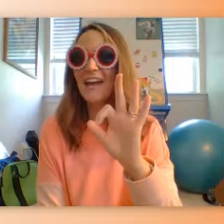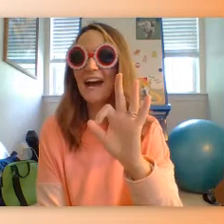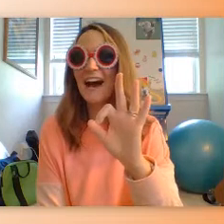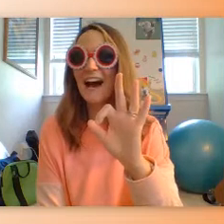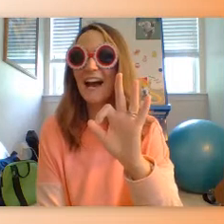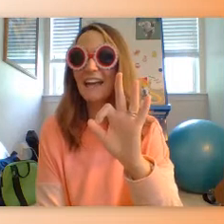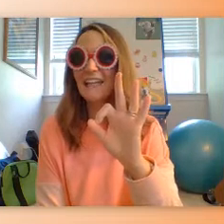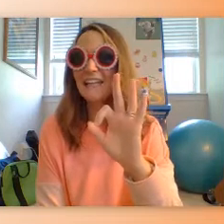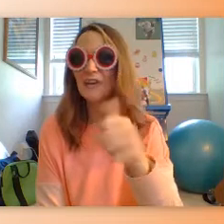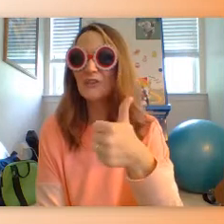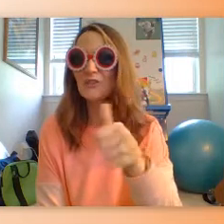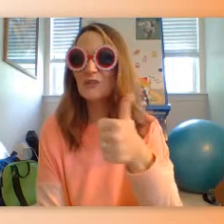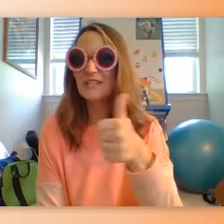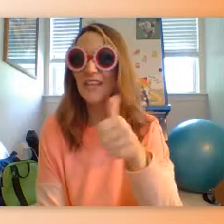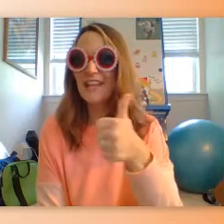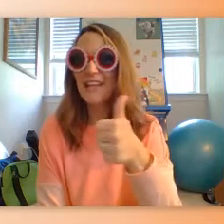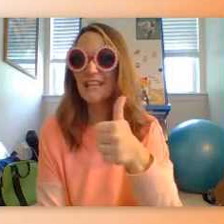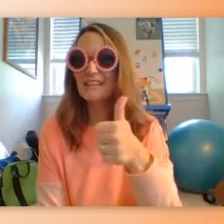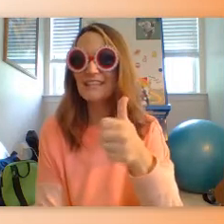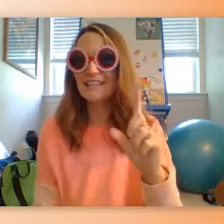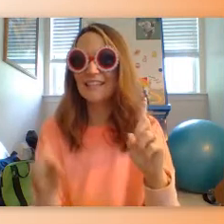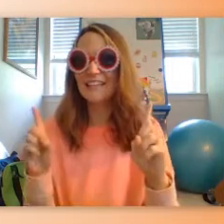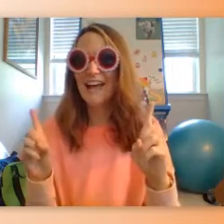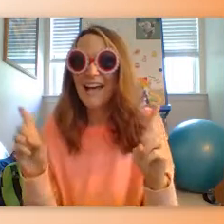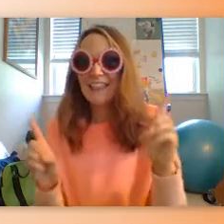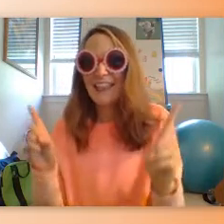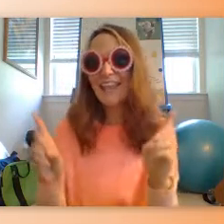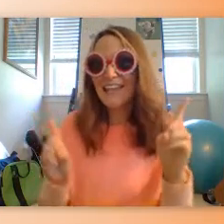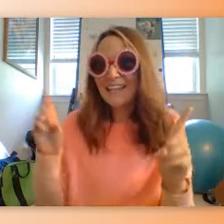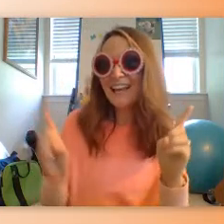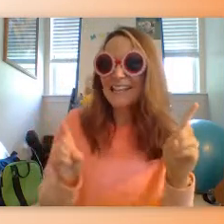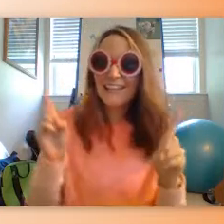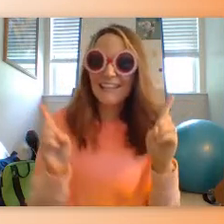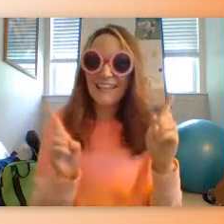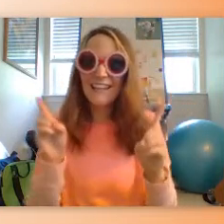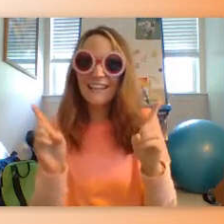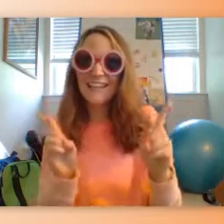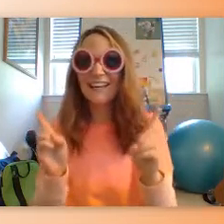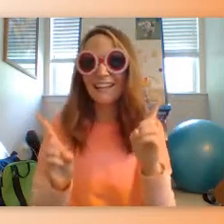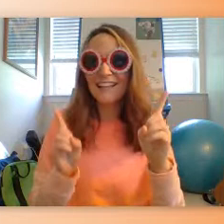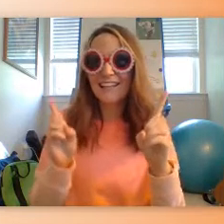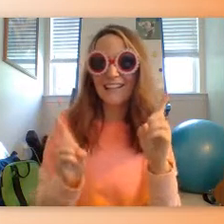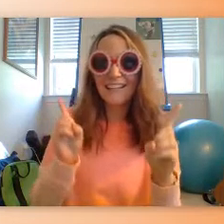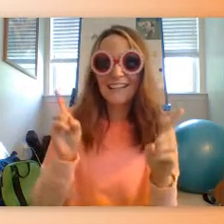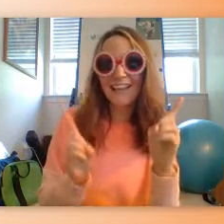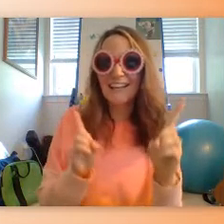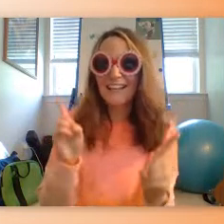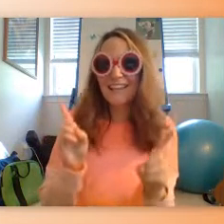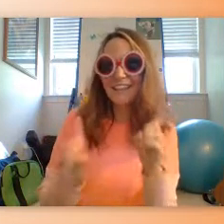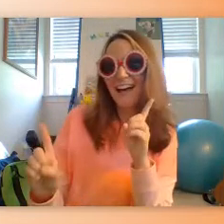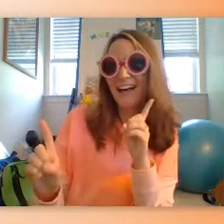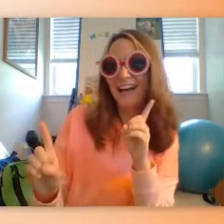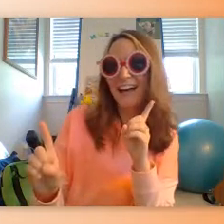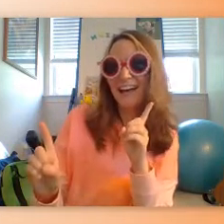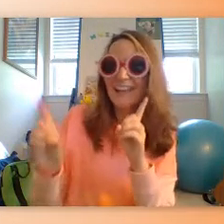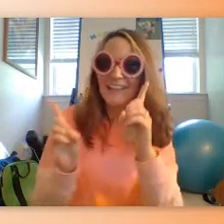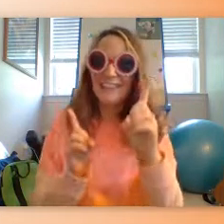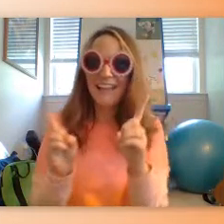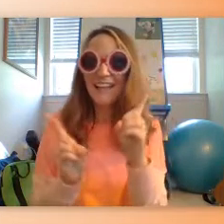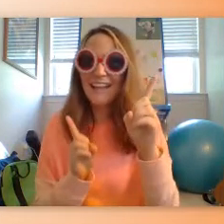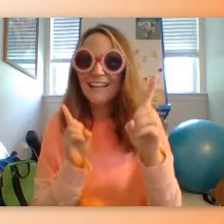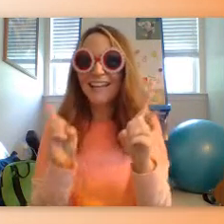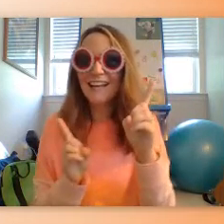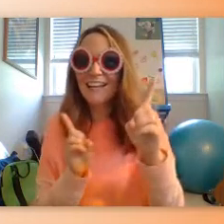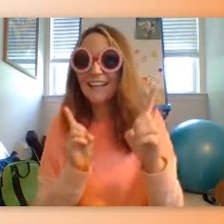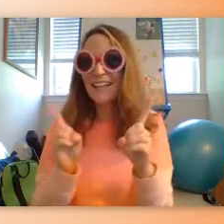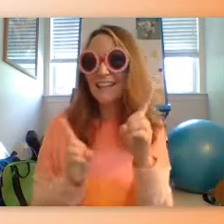1, 2, 3, 4, 5, 6, 7, 8, 9. I can count to 10. La la la la la la la la la la la la la la la la la